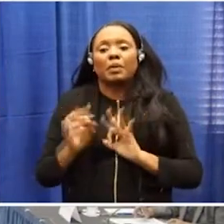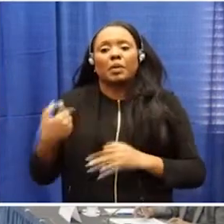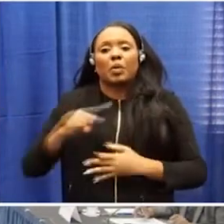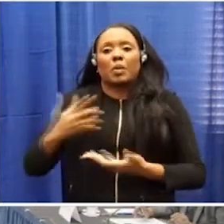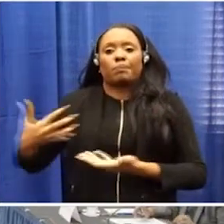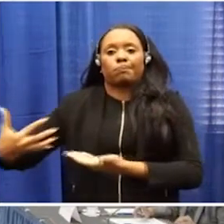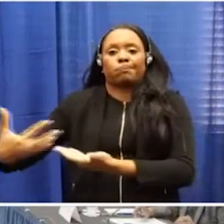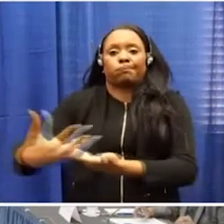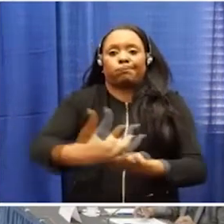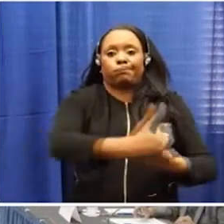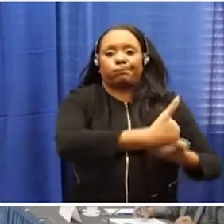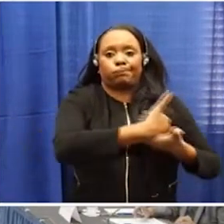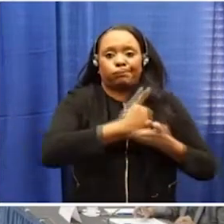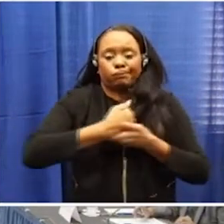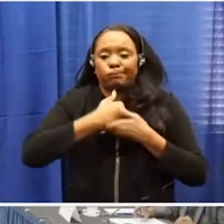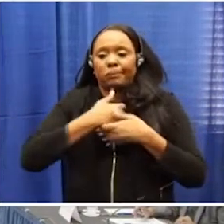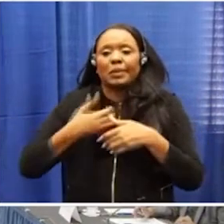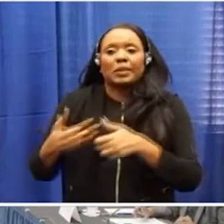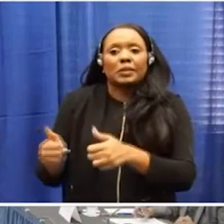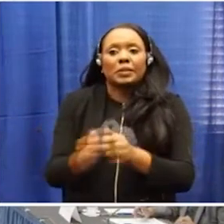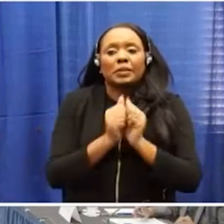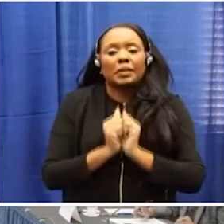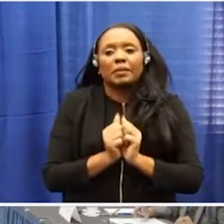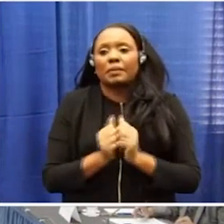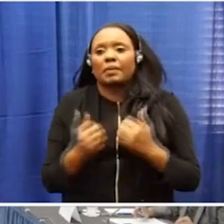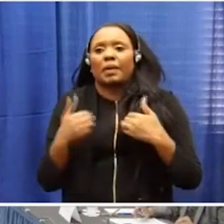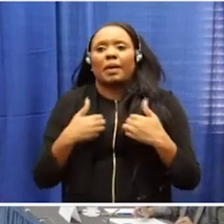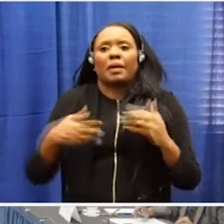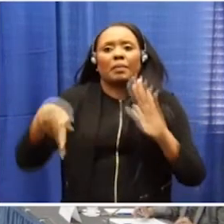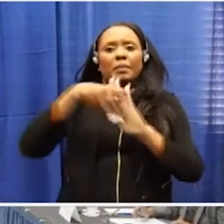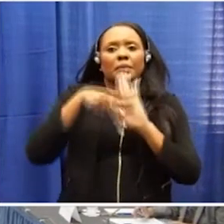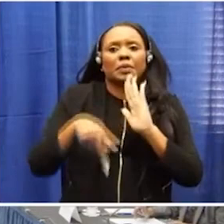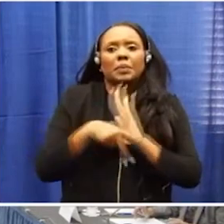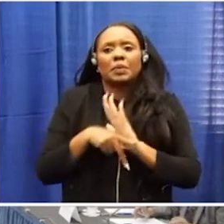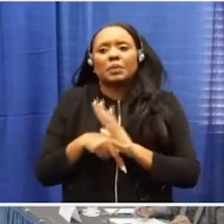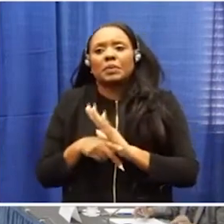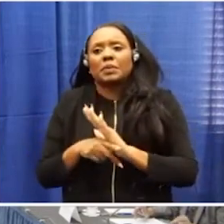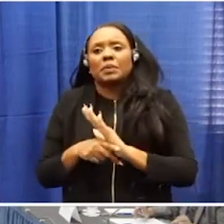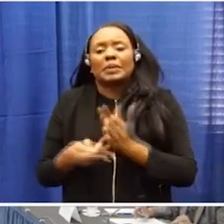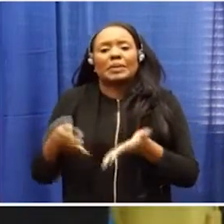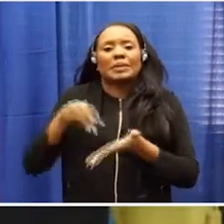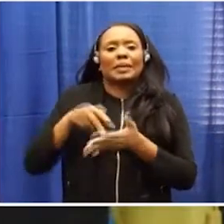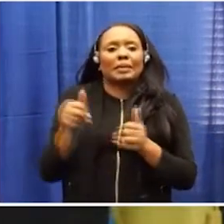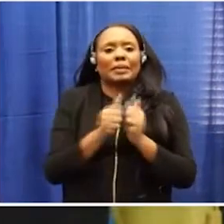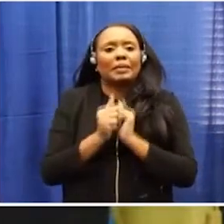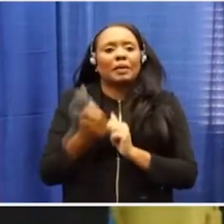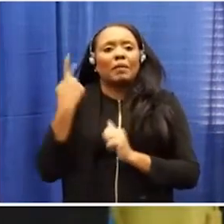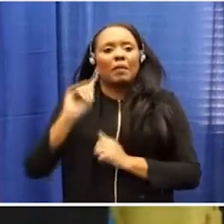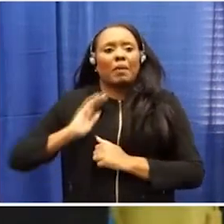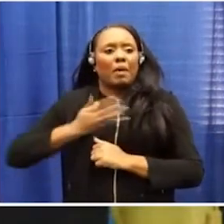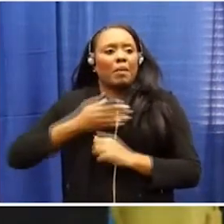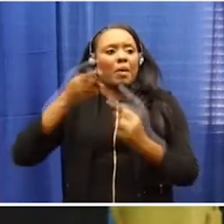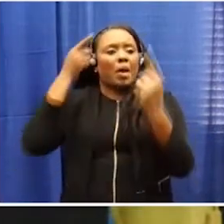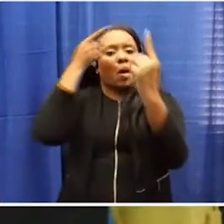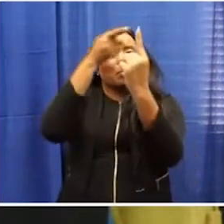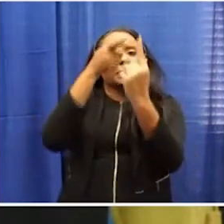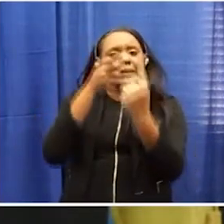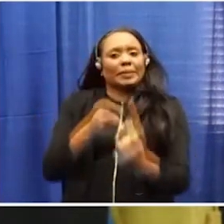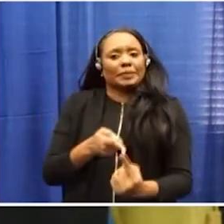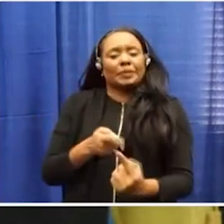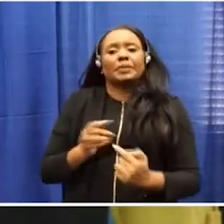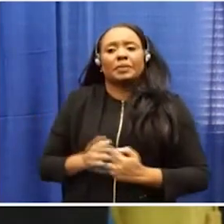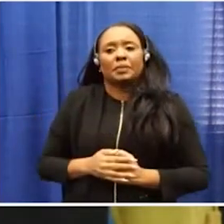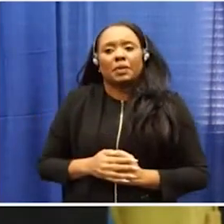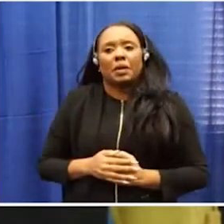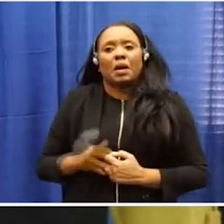stand behind common rights and principles to advance our objectives. These fundamental rights